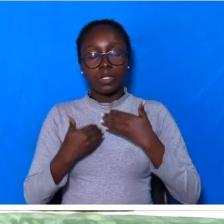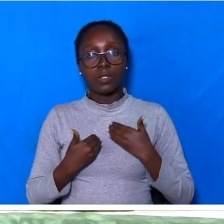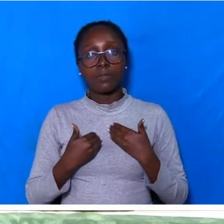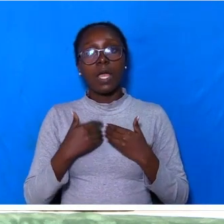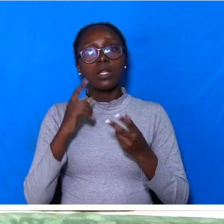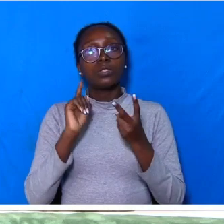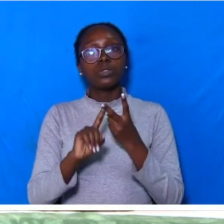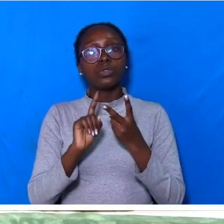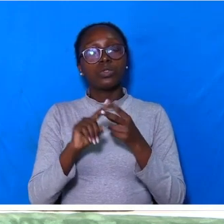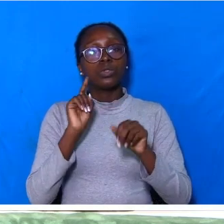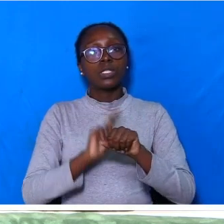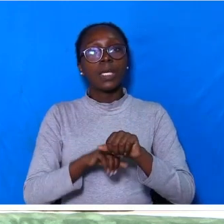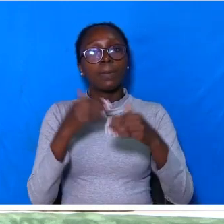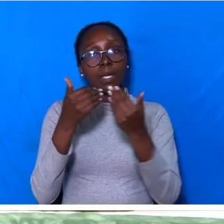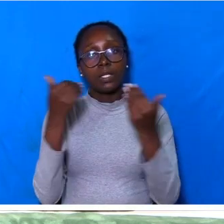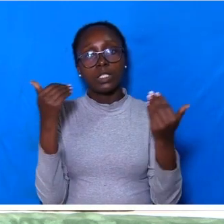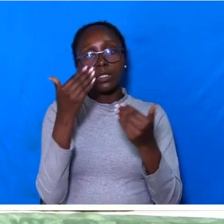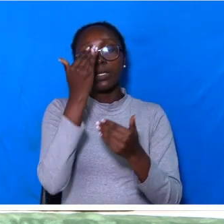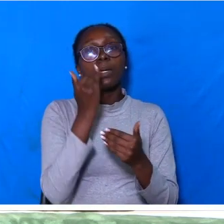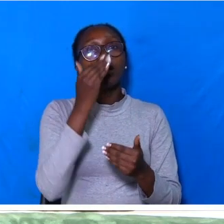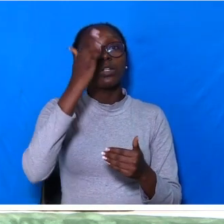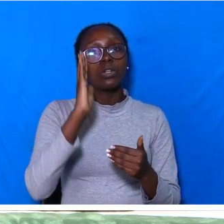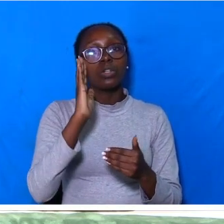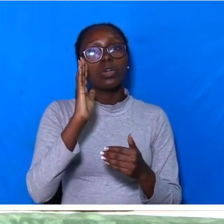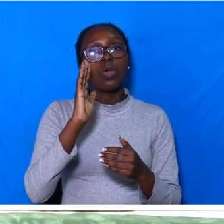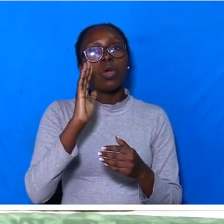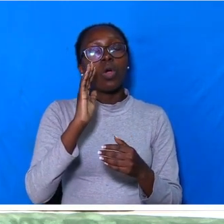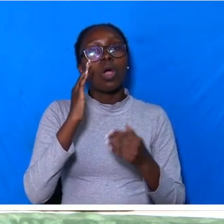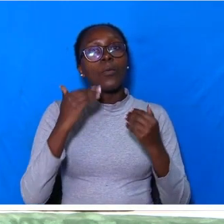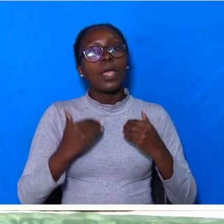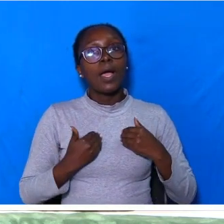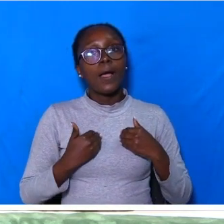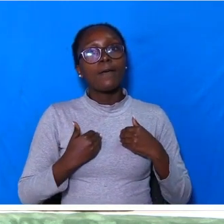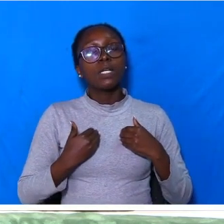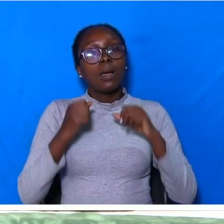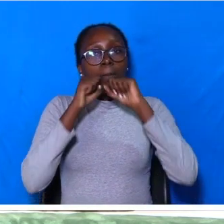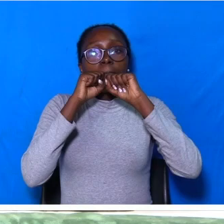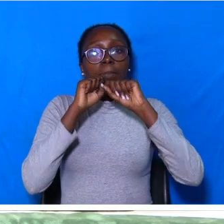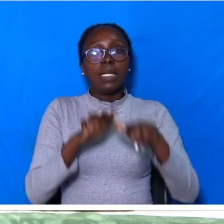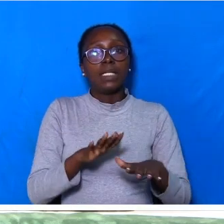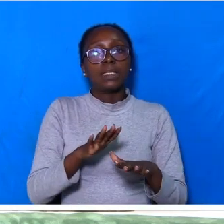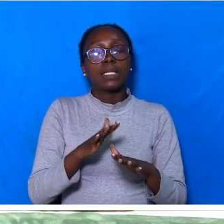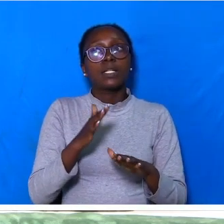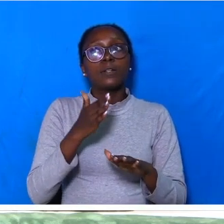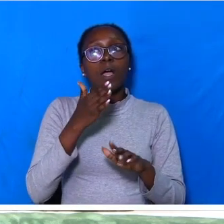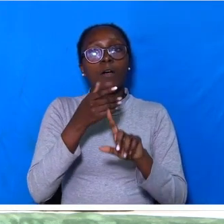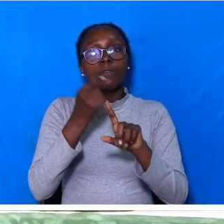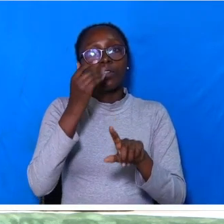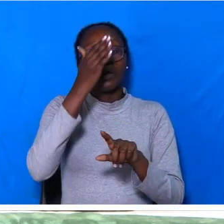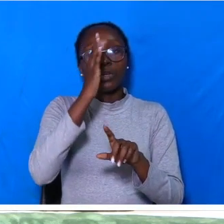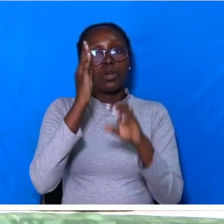by God, then we lose our privileged positions as God's children.